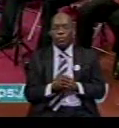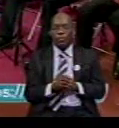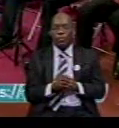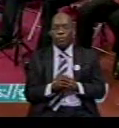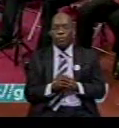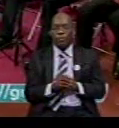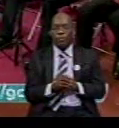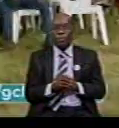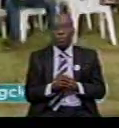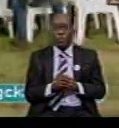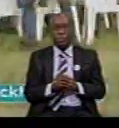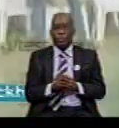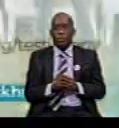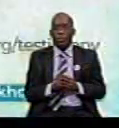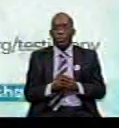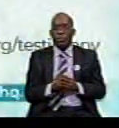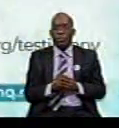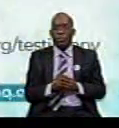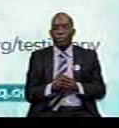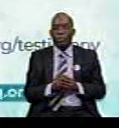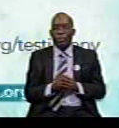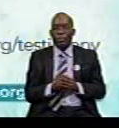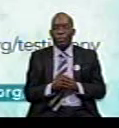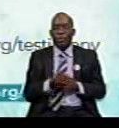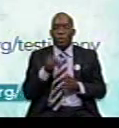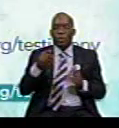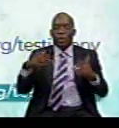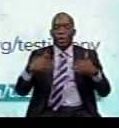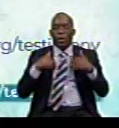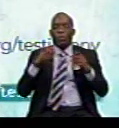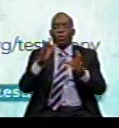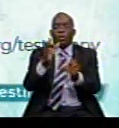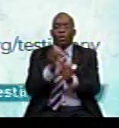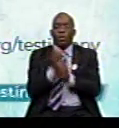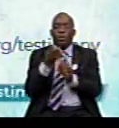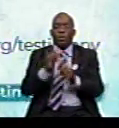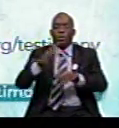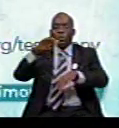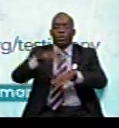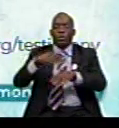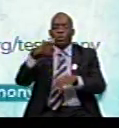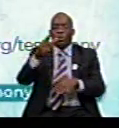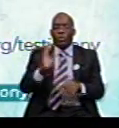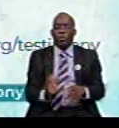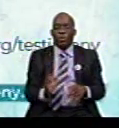Receive the touch of the Lord. The hand of God is upon you.